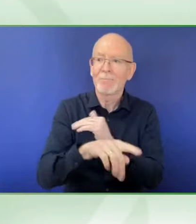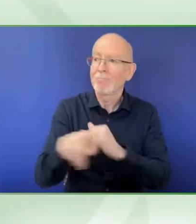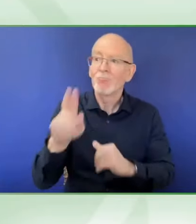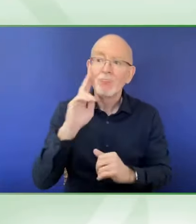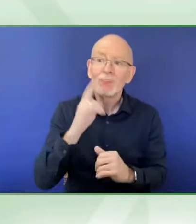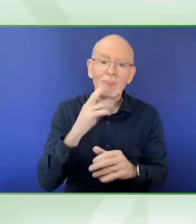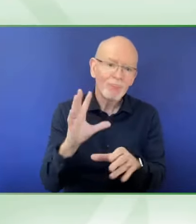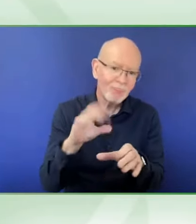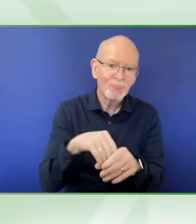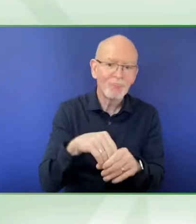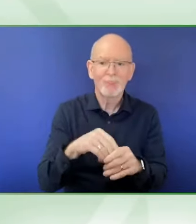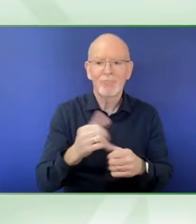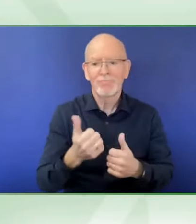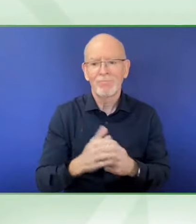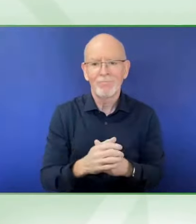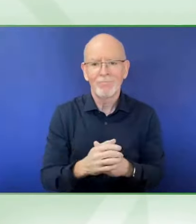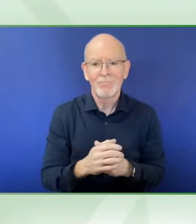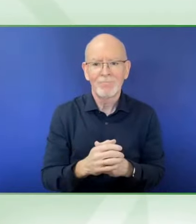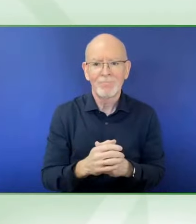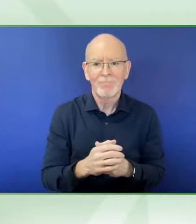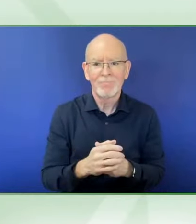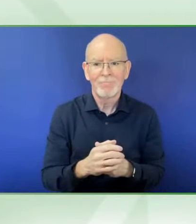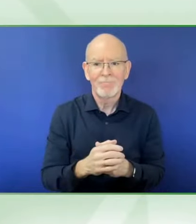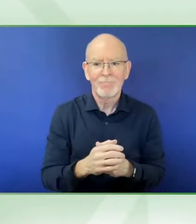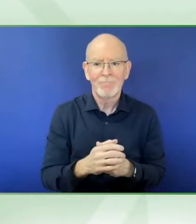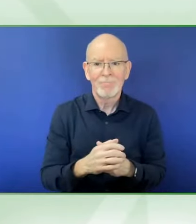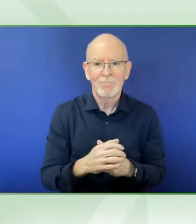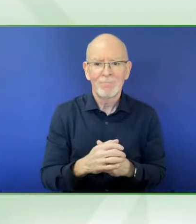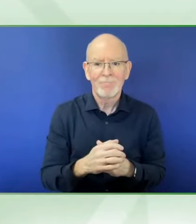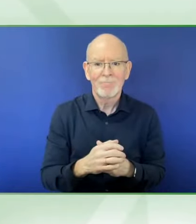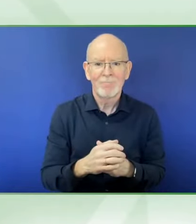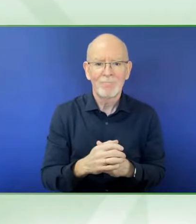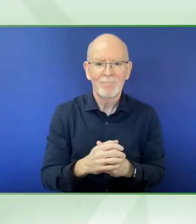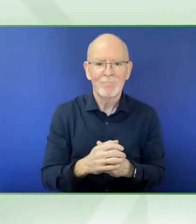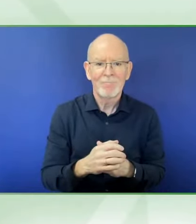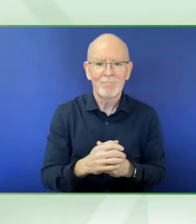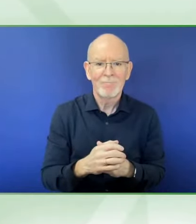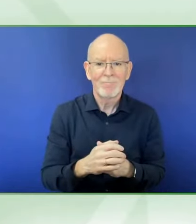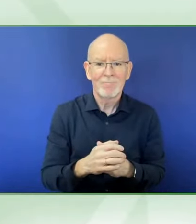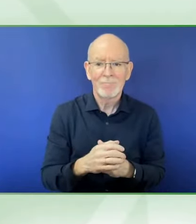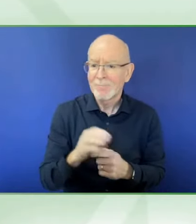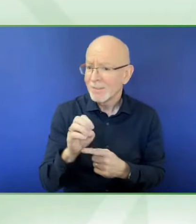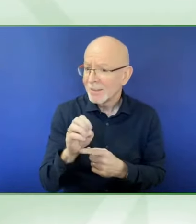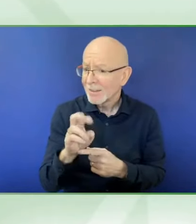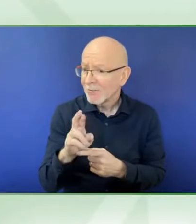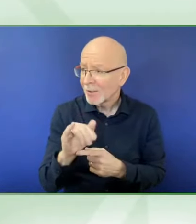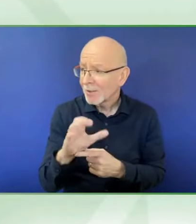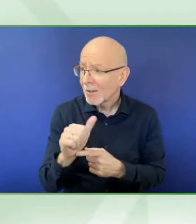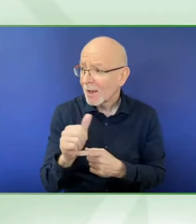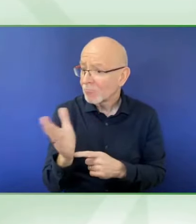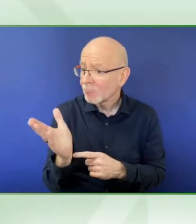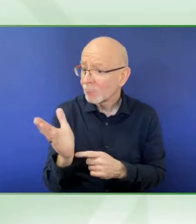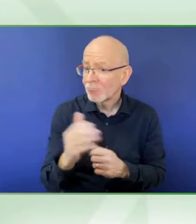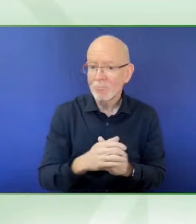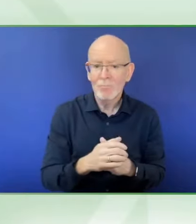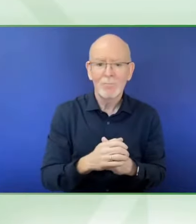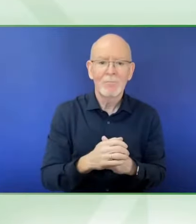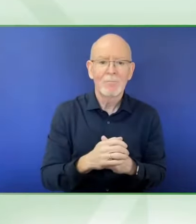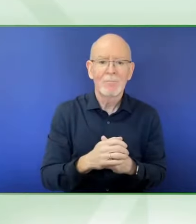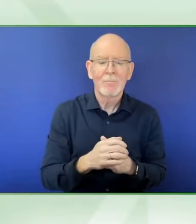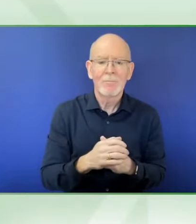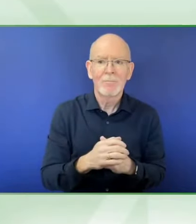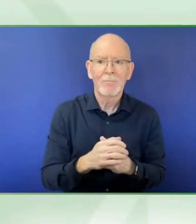Hi, Erika? yes. There is a lot of challenge from the point of view that people, for example,